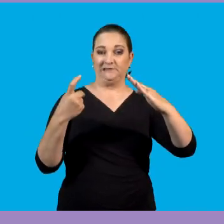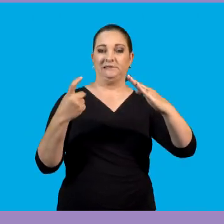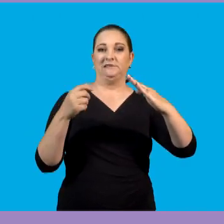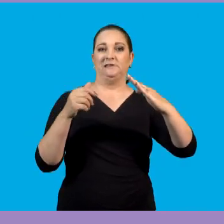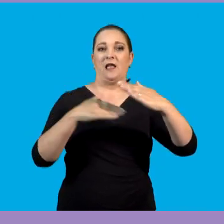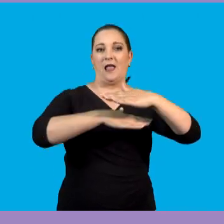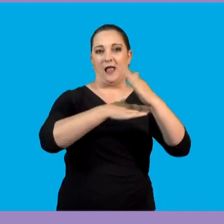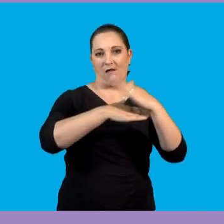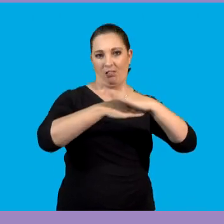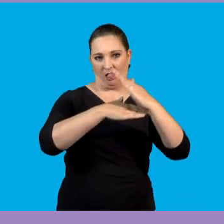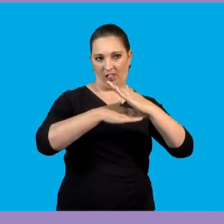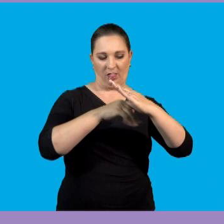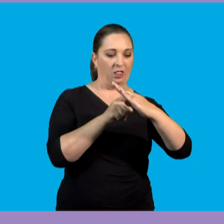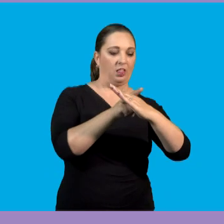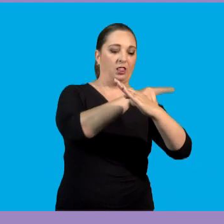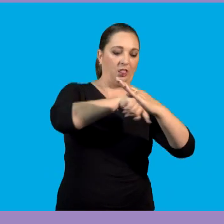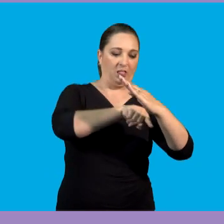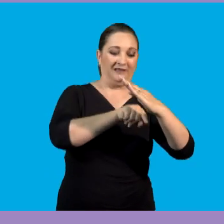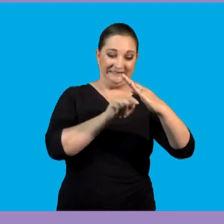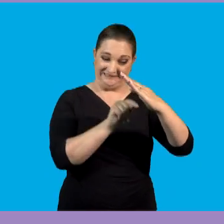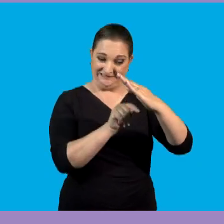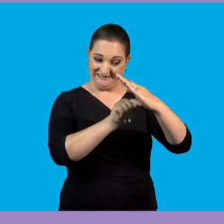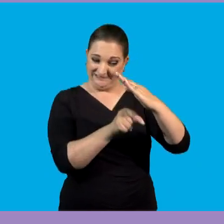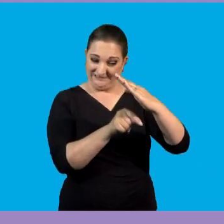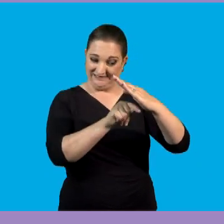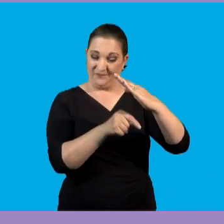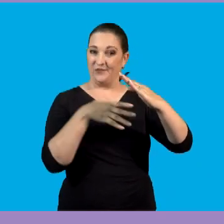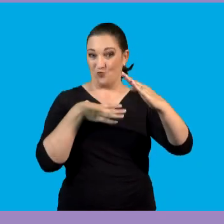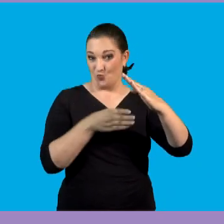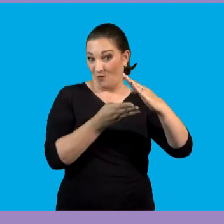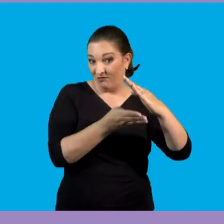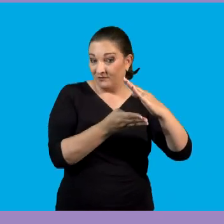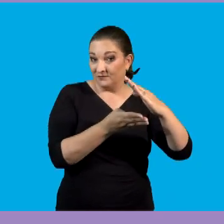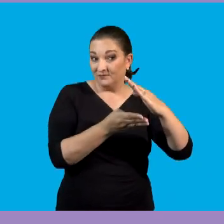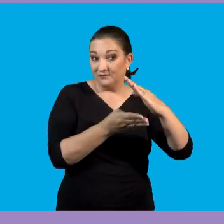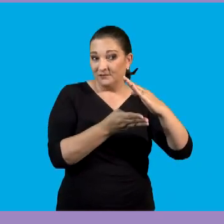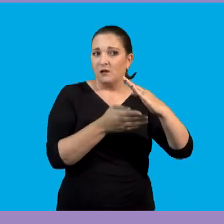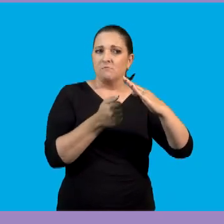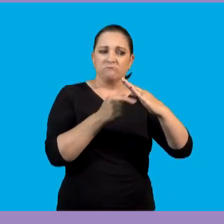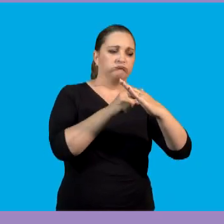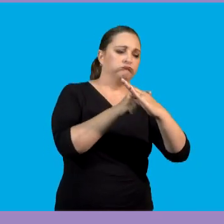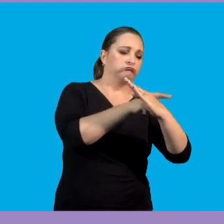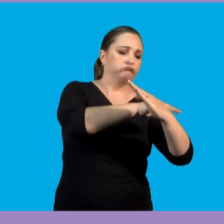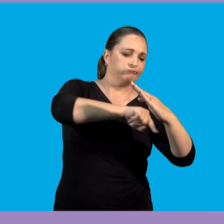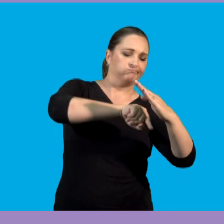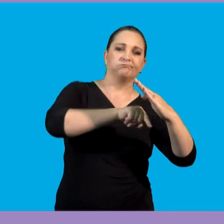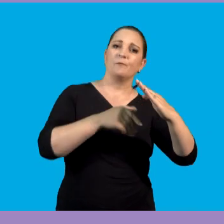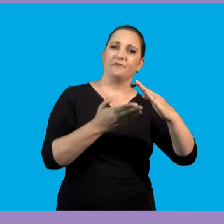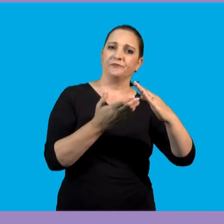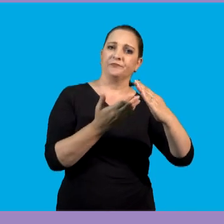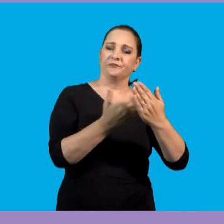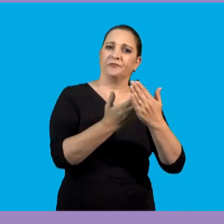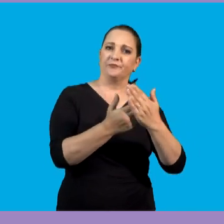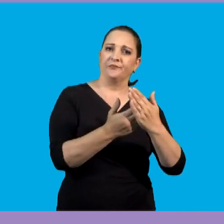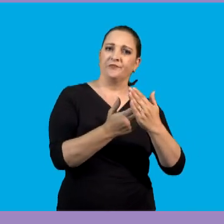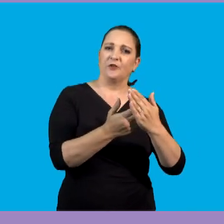338 degrees. But we are looking for that interior angle there. but we can use this given angle